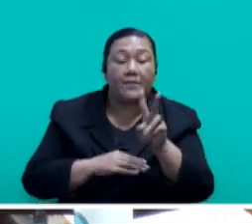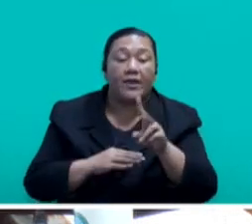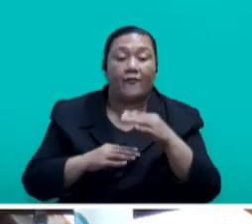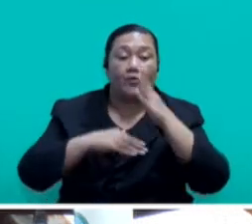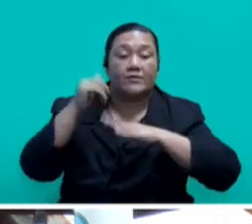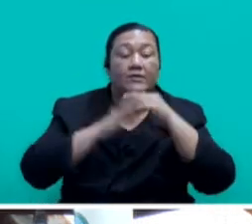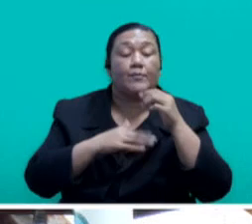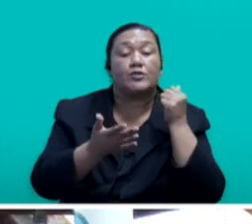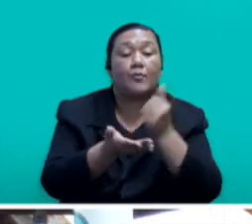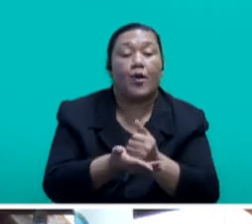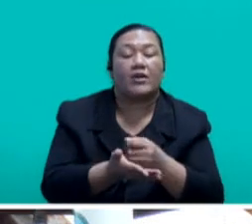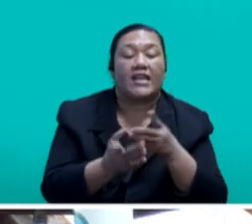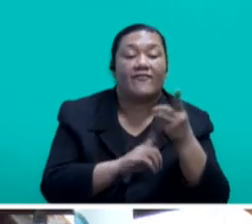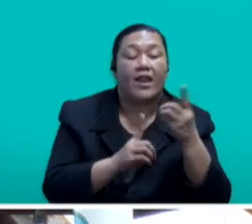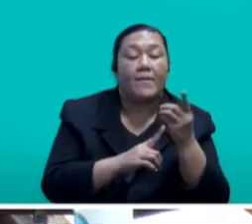support the development program,